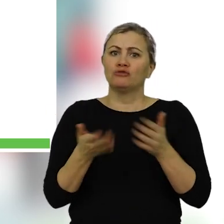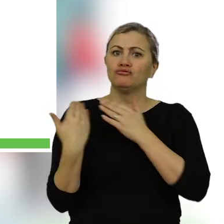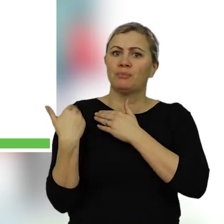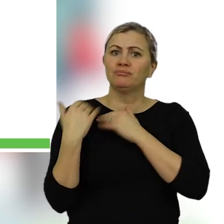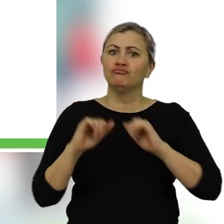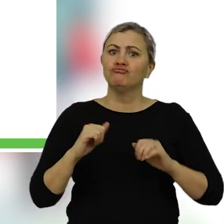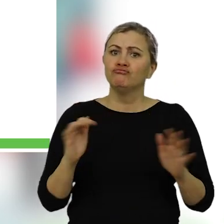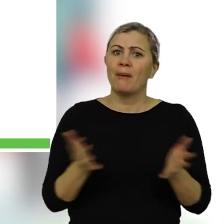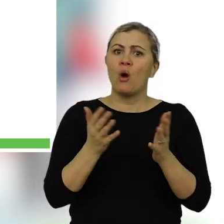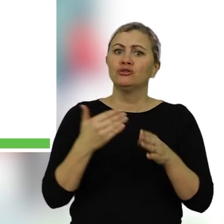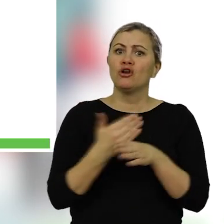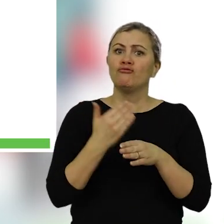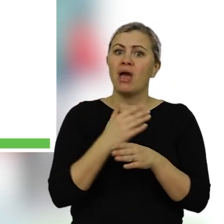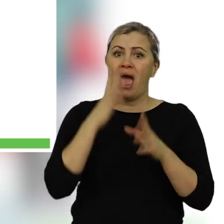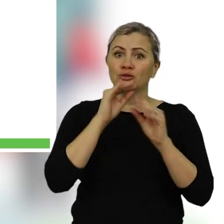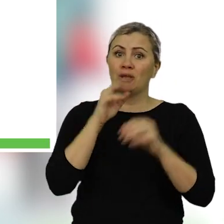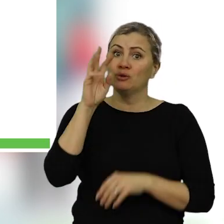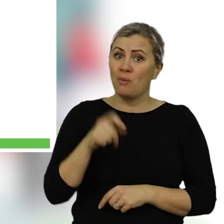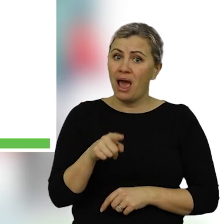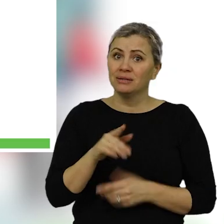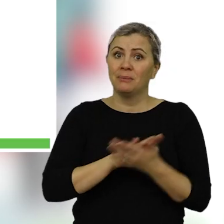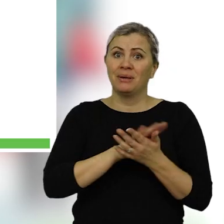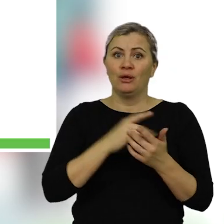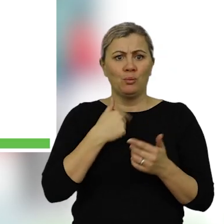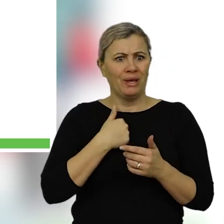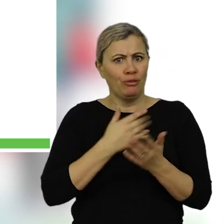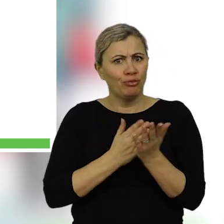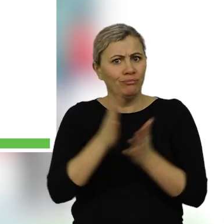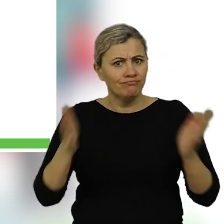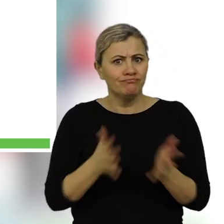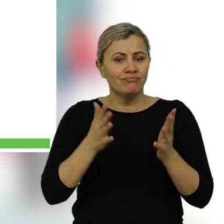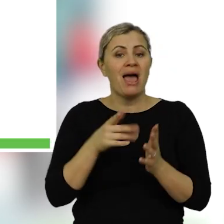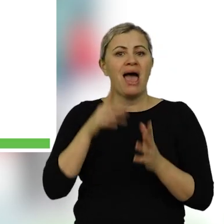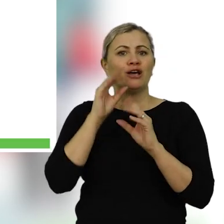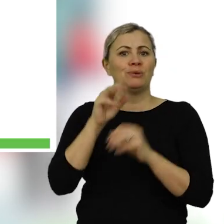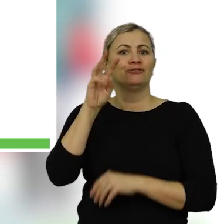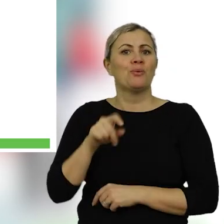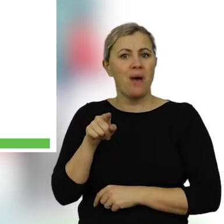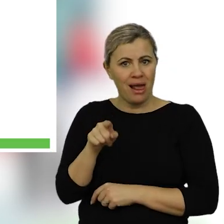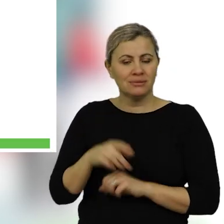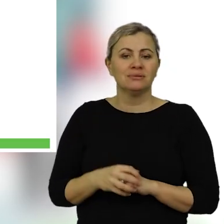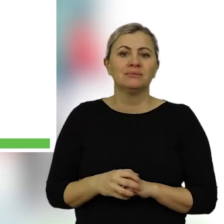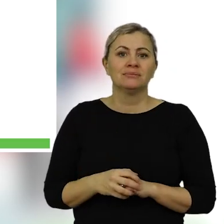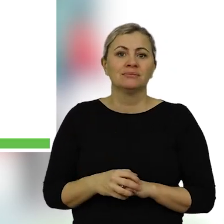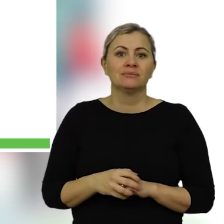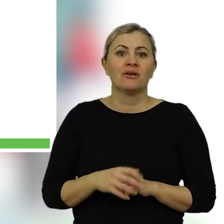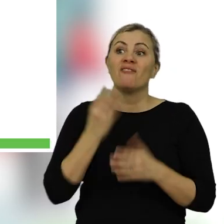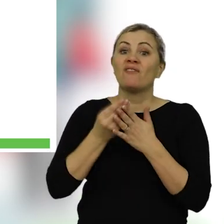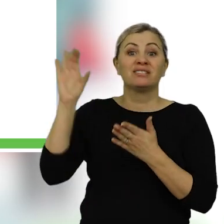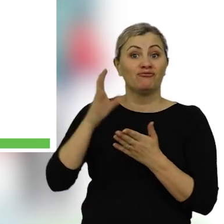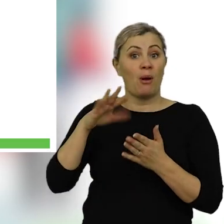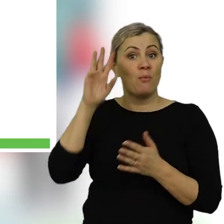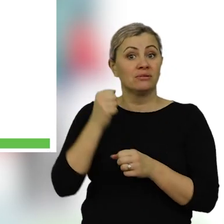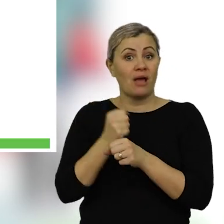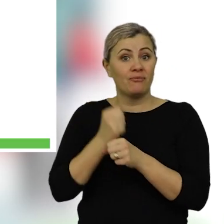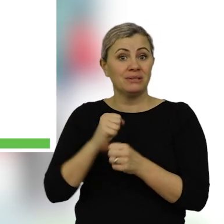careers in education in Wales, which we predominantly do through Educators Wales. Funded by Welsh Government and developed by the EWC,